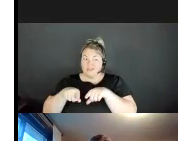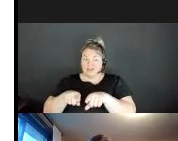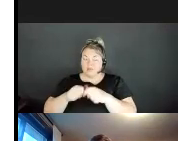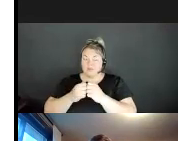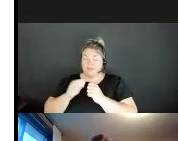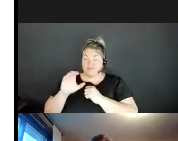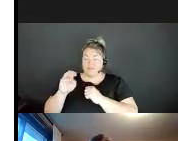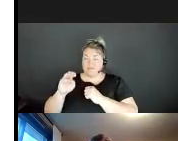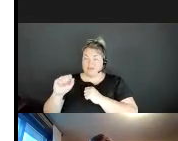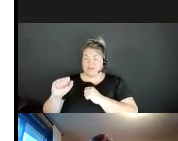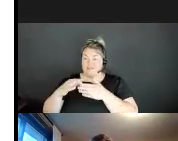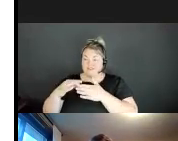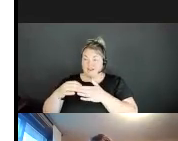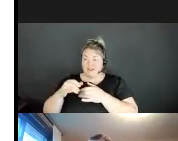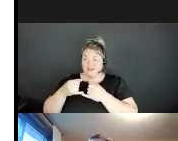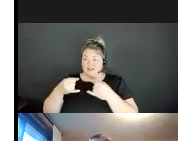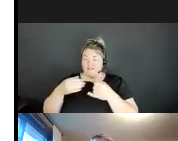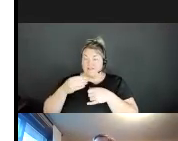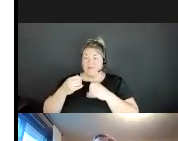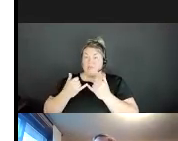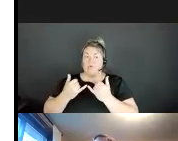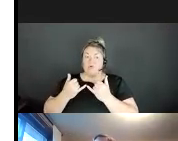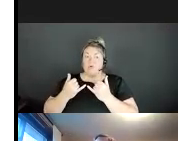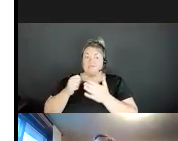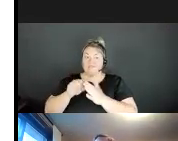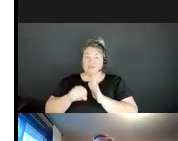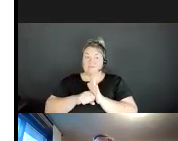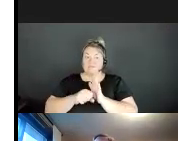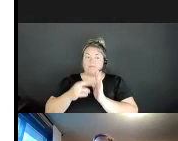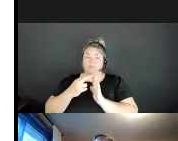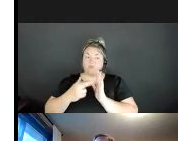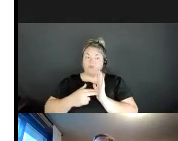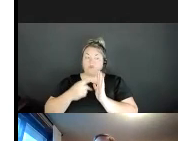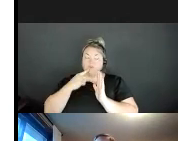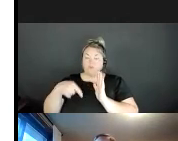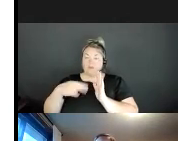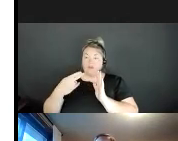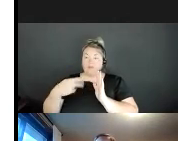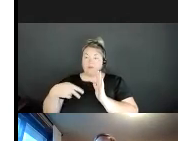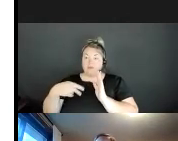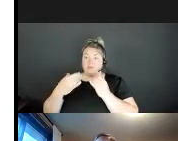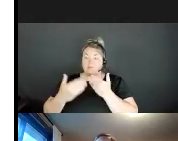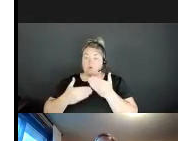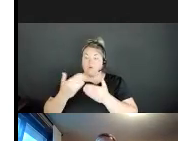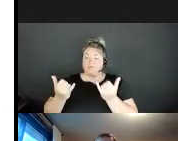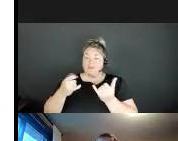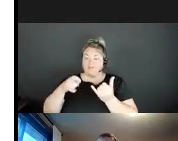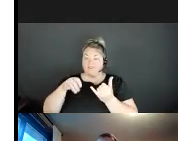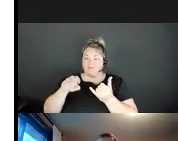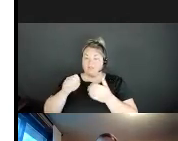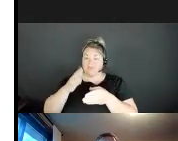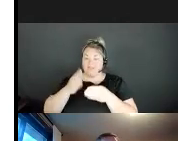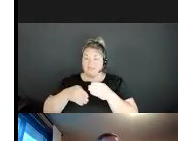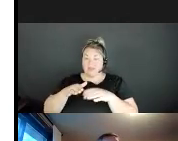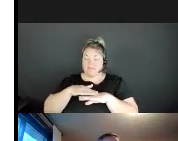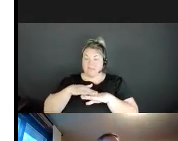CMS guidelines and with current state rules for PHB, is that the progress notes need to be completed at a minimum frequency